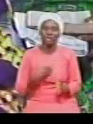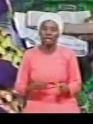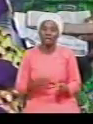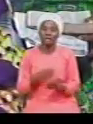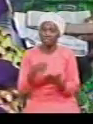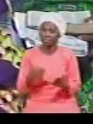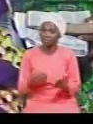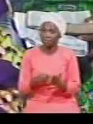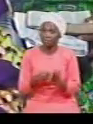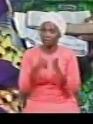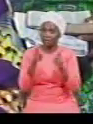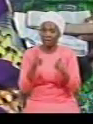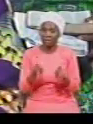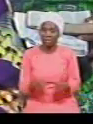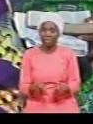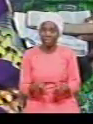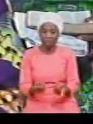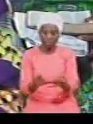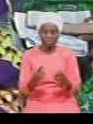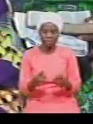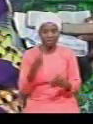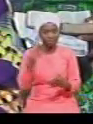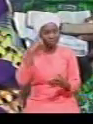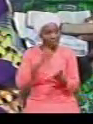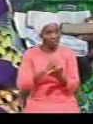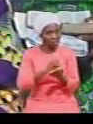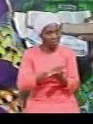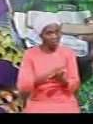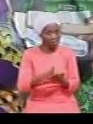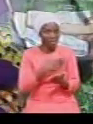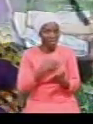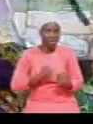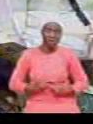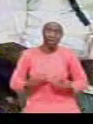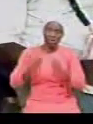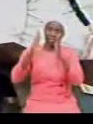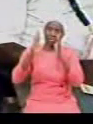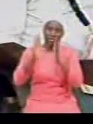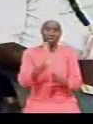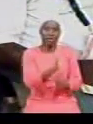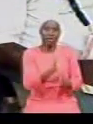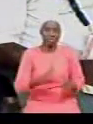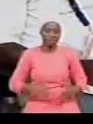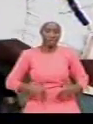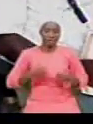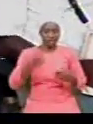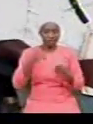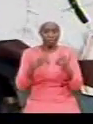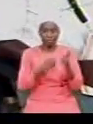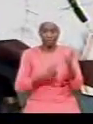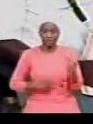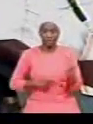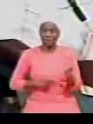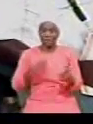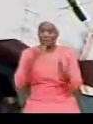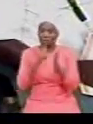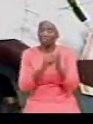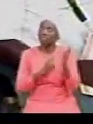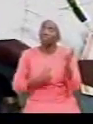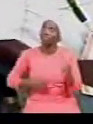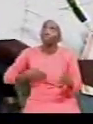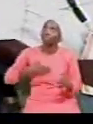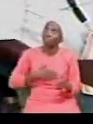this person calls for sanctification and consecrates his life to the Lord. Oh Lord, purge